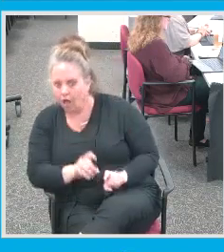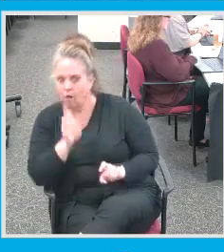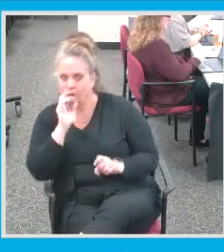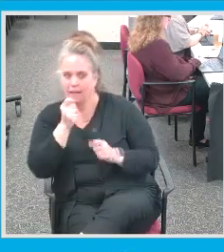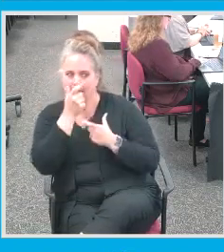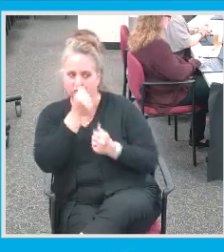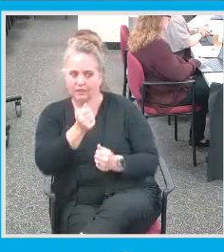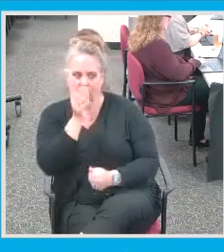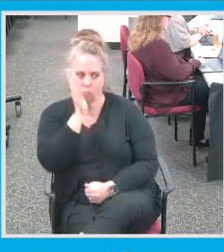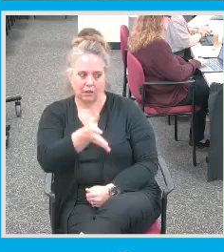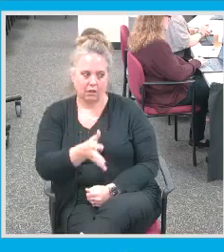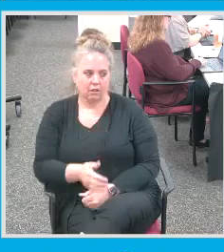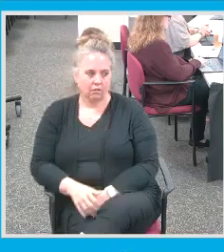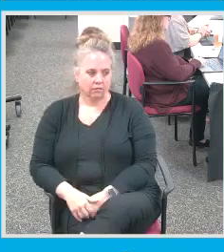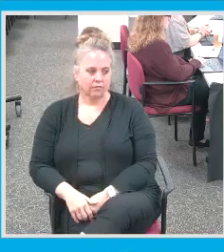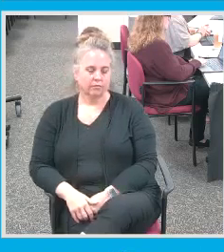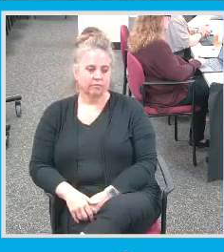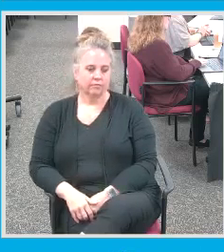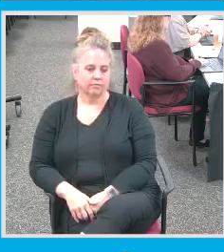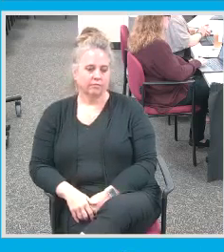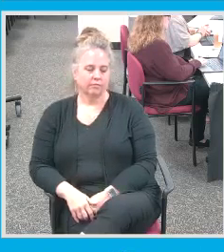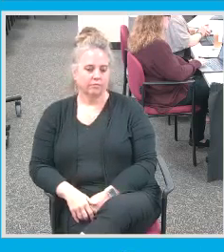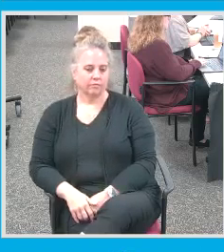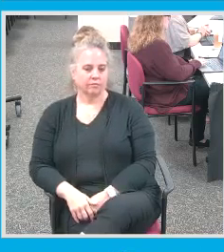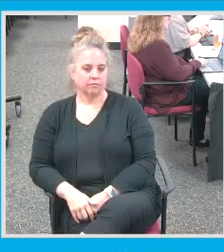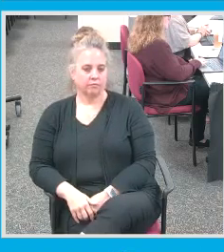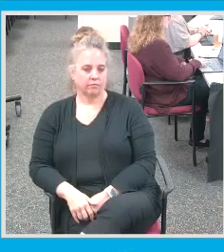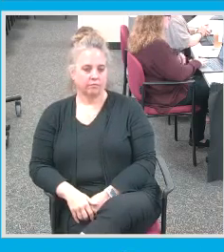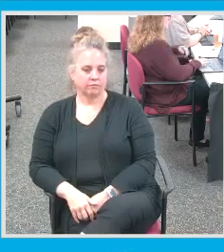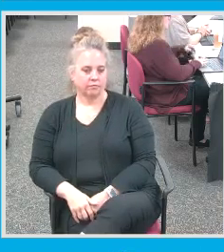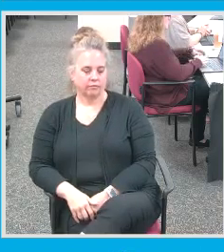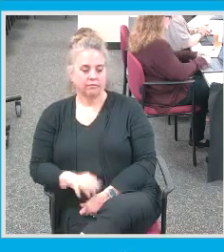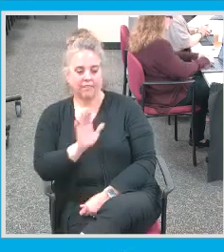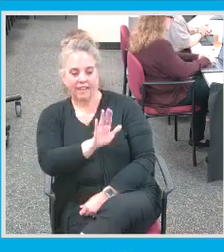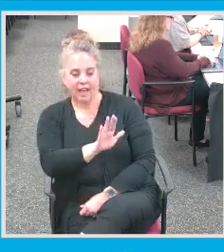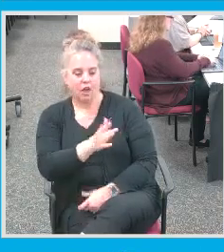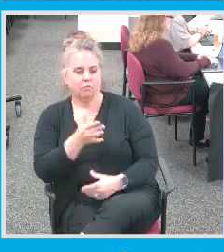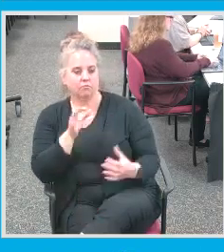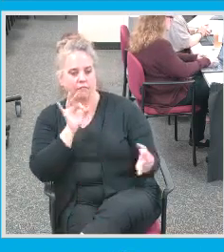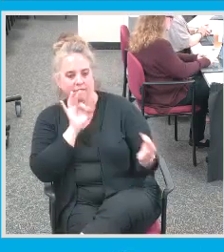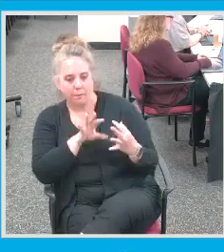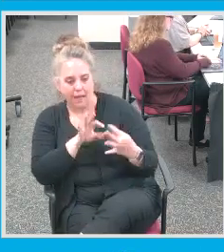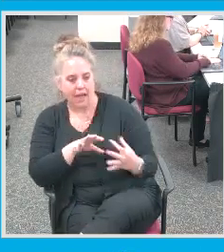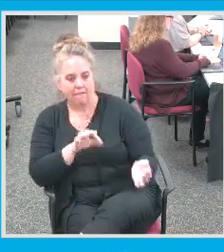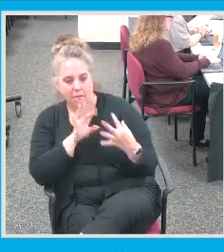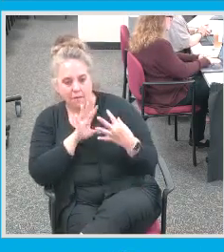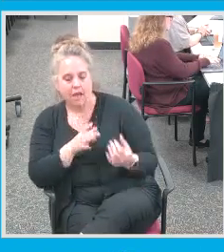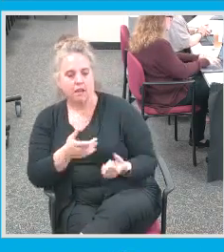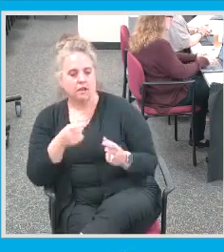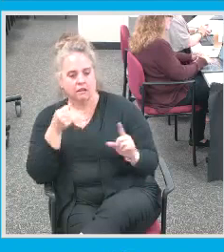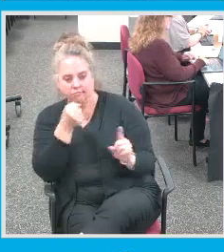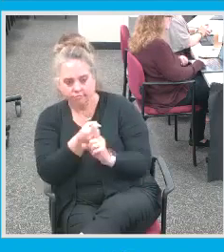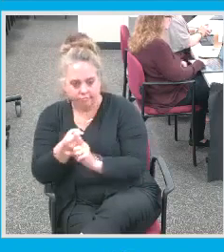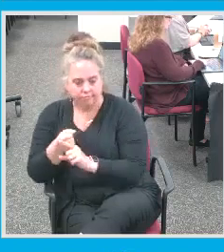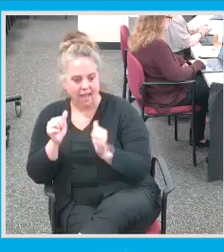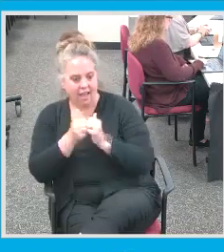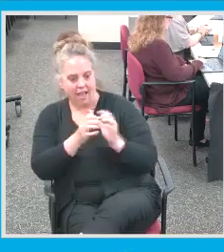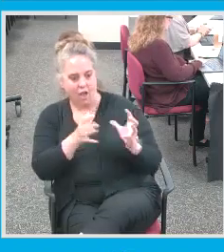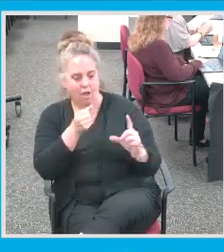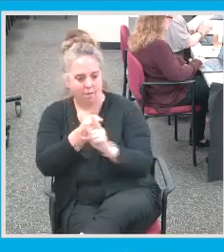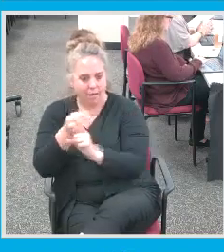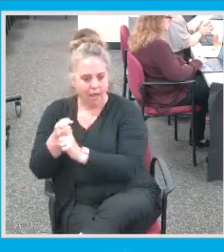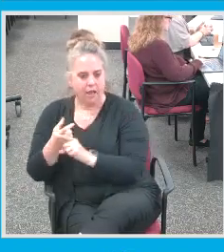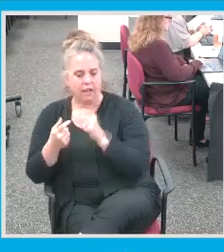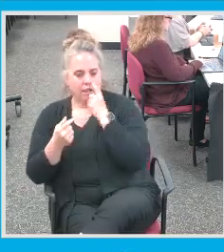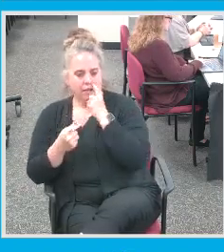But to just get some feedback from them about impact of maybe the education, what they see in classes. I see we have some young folks here today.